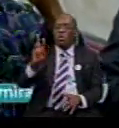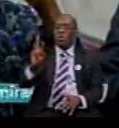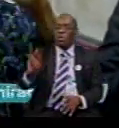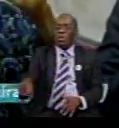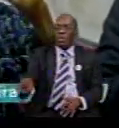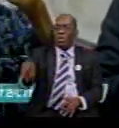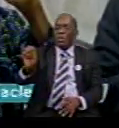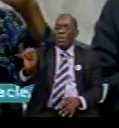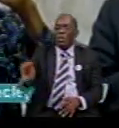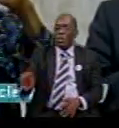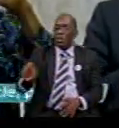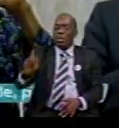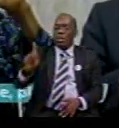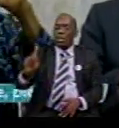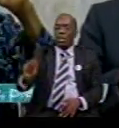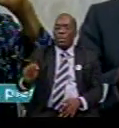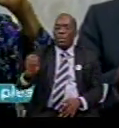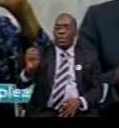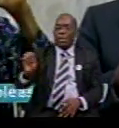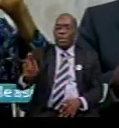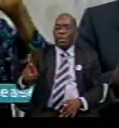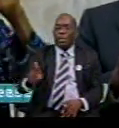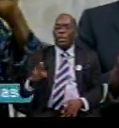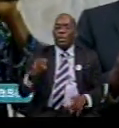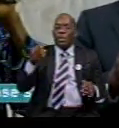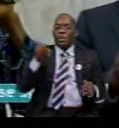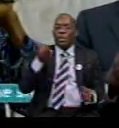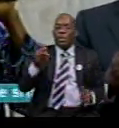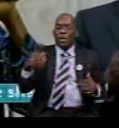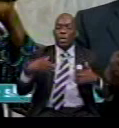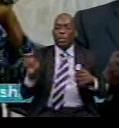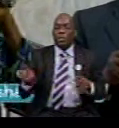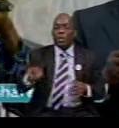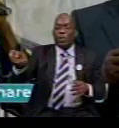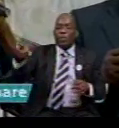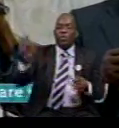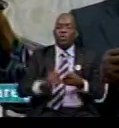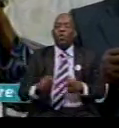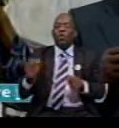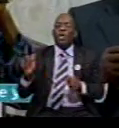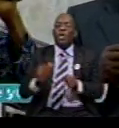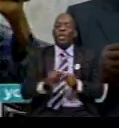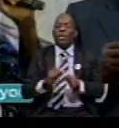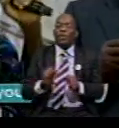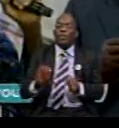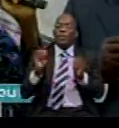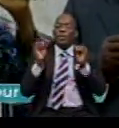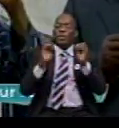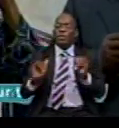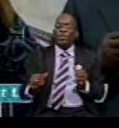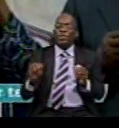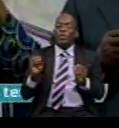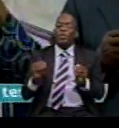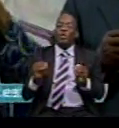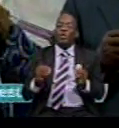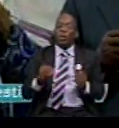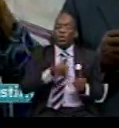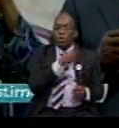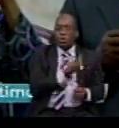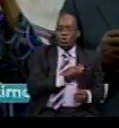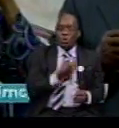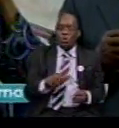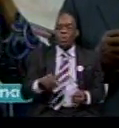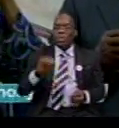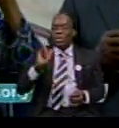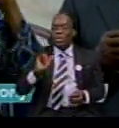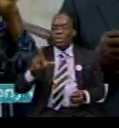So I have traveled to every hospital, teaching hospital, Elisa Wesley, Oshogbo